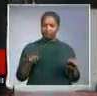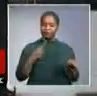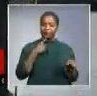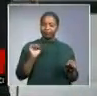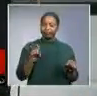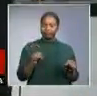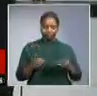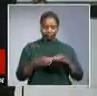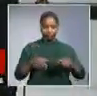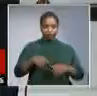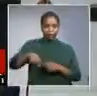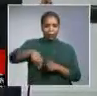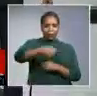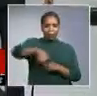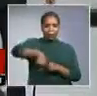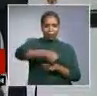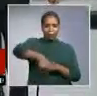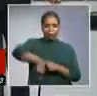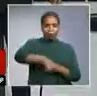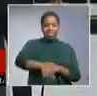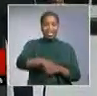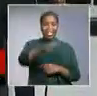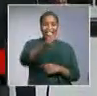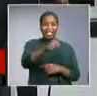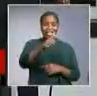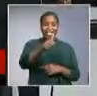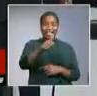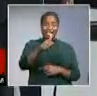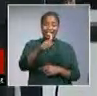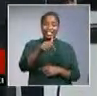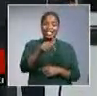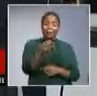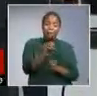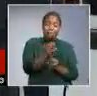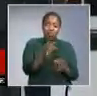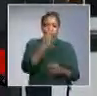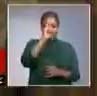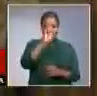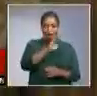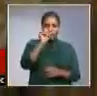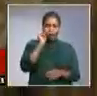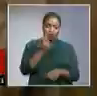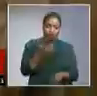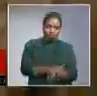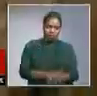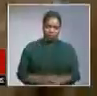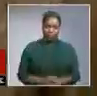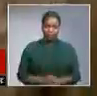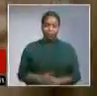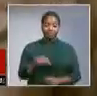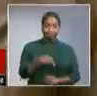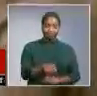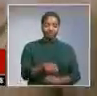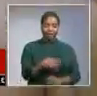English Channel during World War I. 646 mostly black South African troops died. Earlier, President